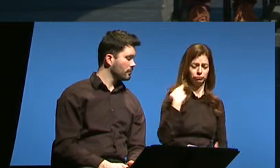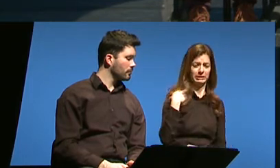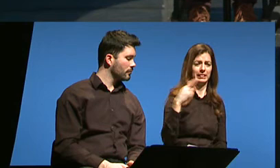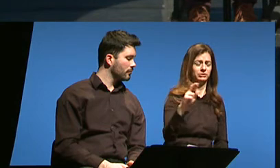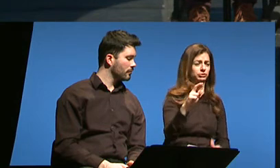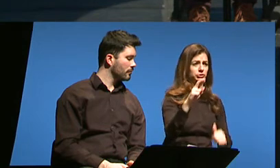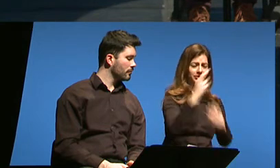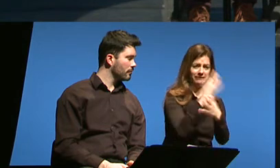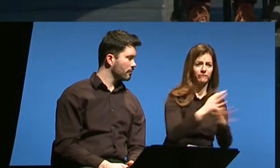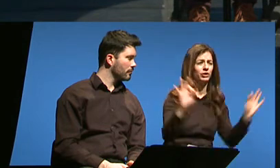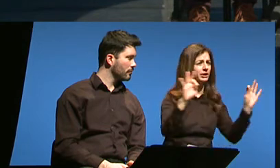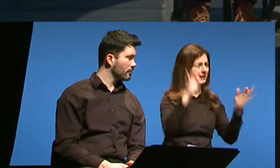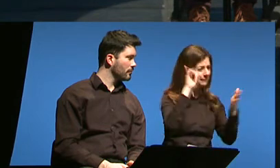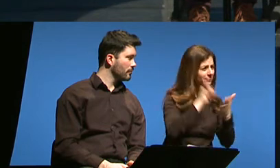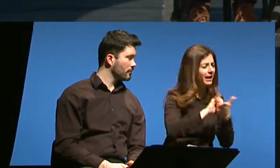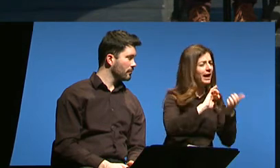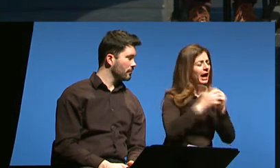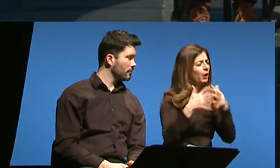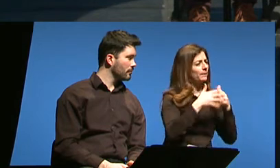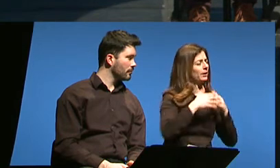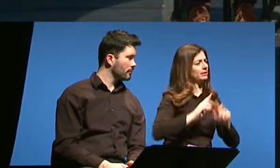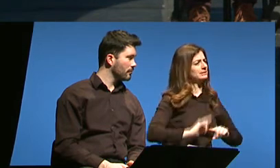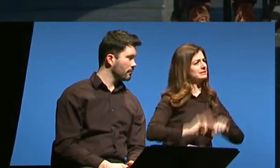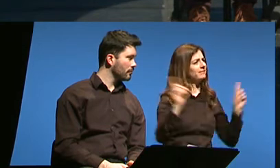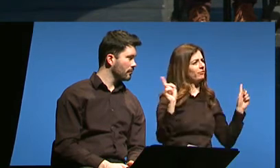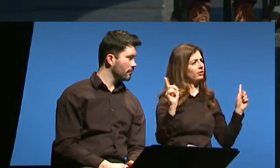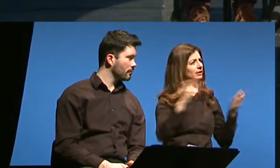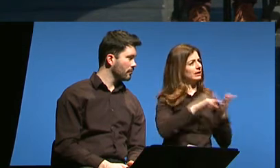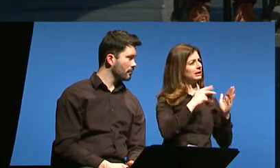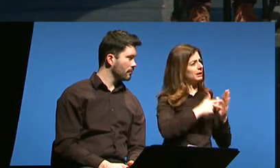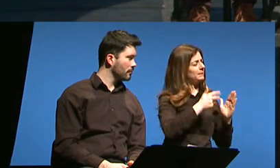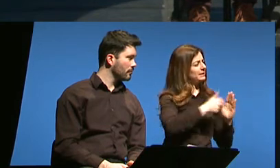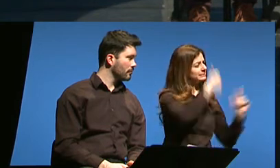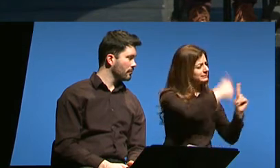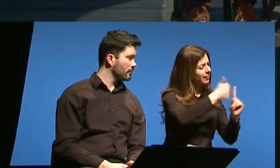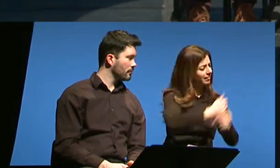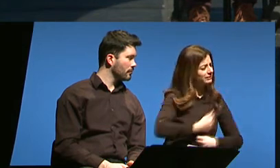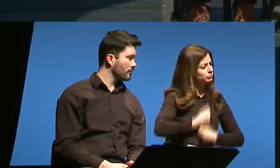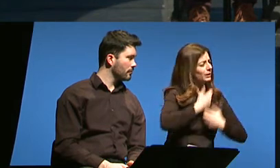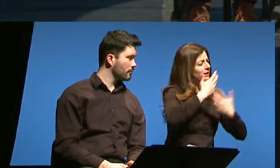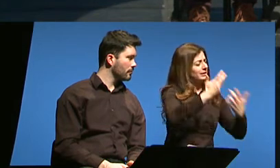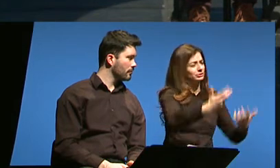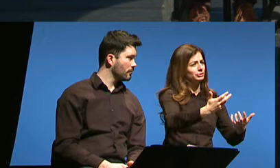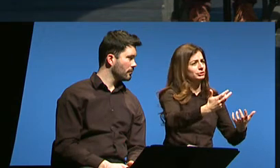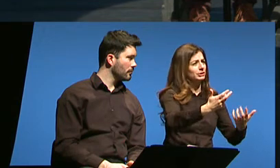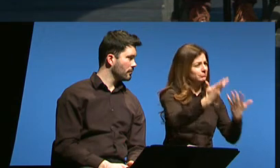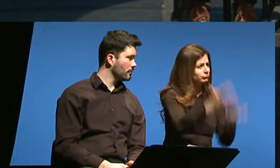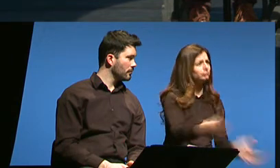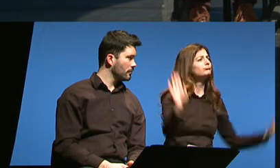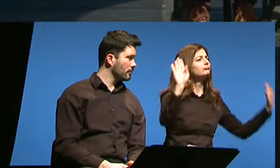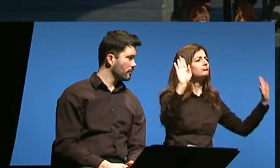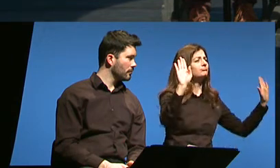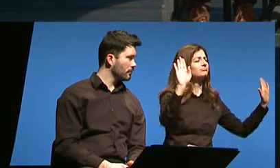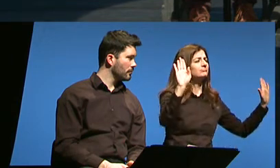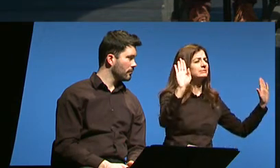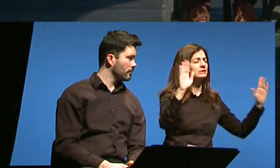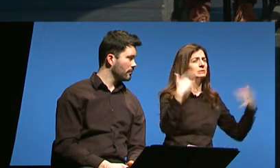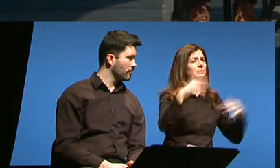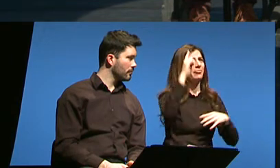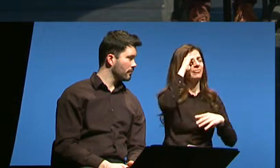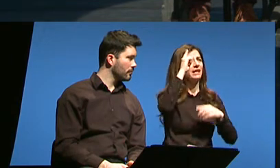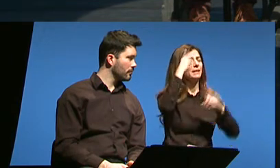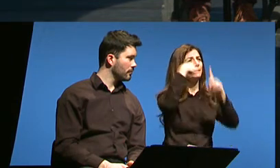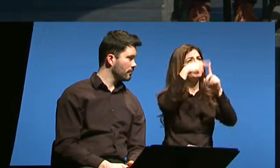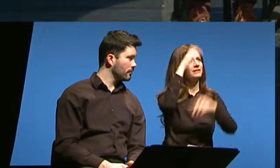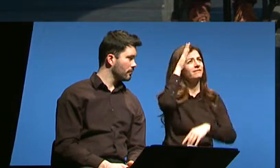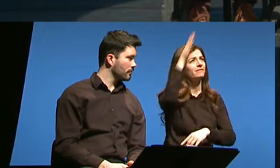us apart from other countries, where self-expression and freedom may be limited. It's hard to envision a hopeful future with an